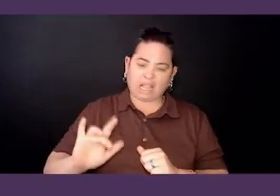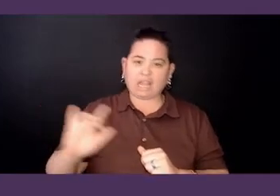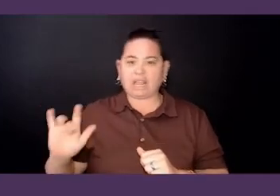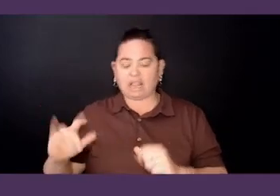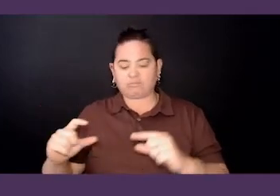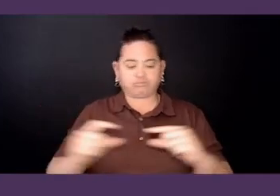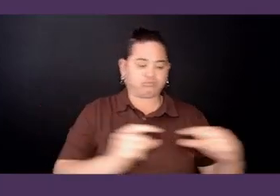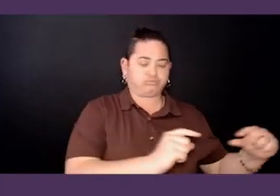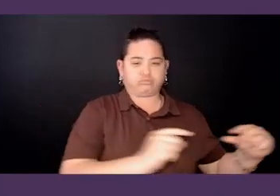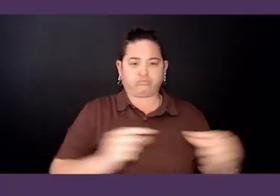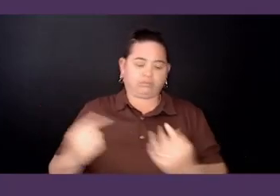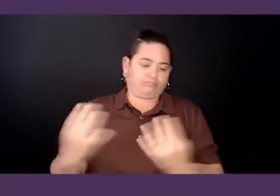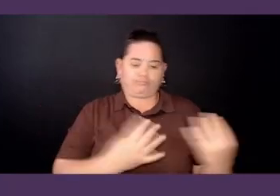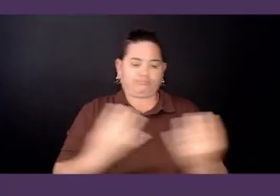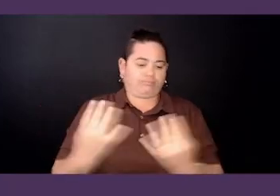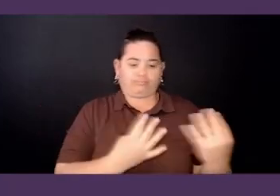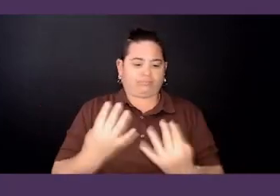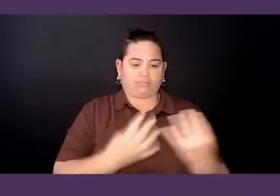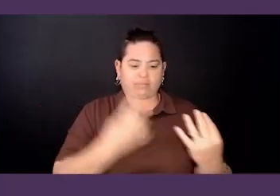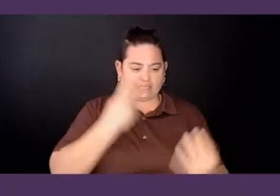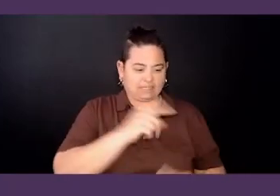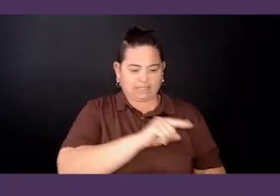arrow.